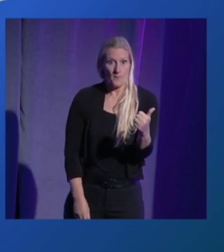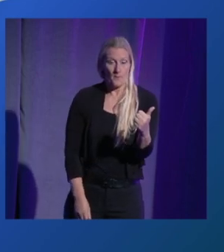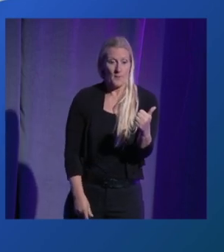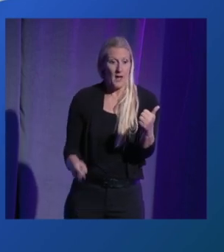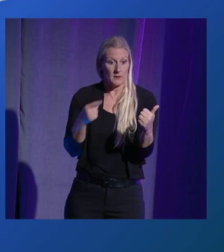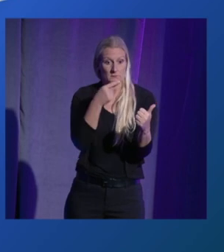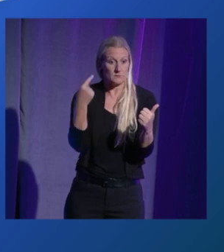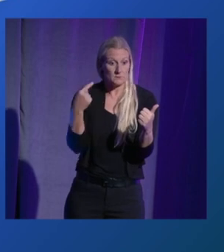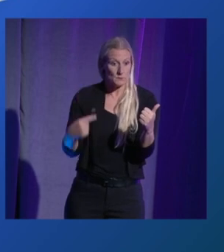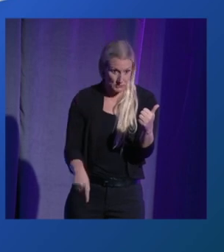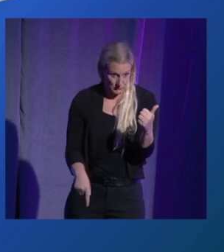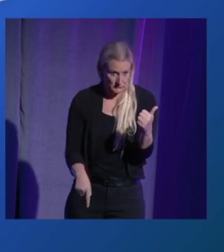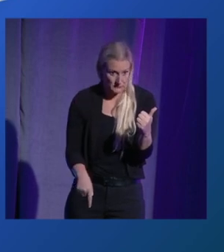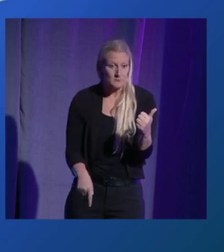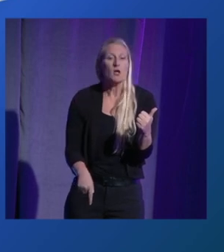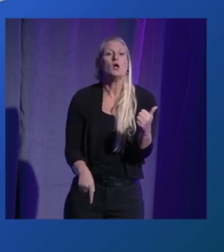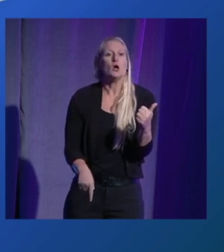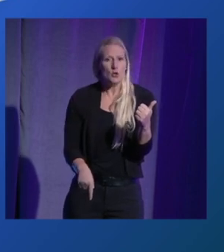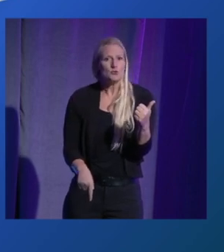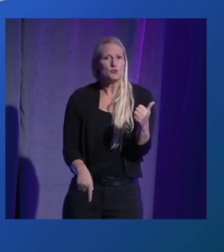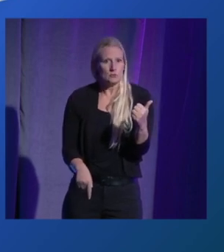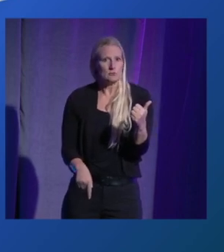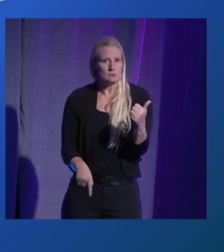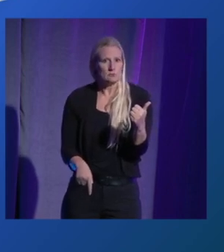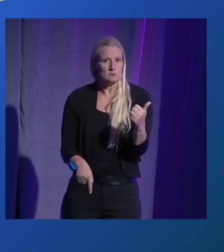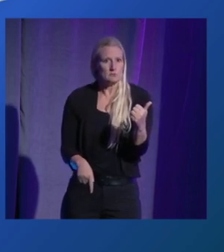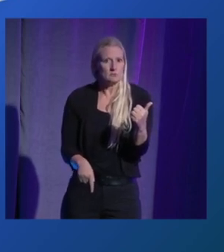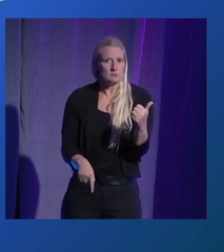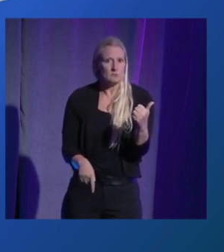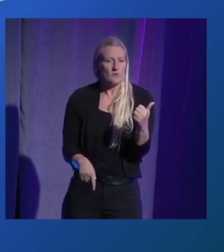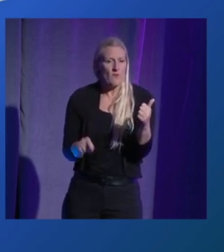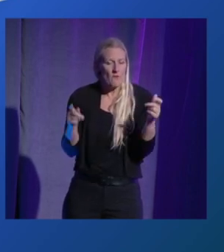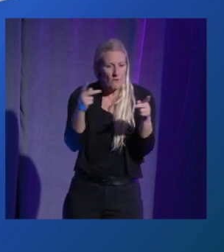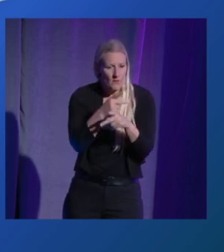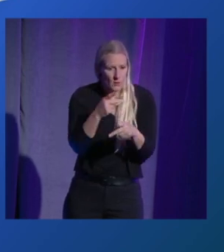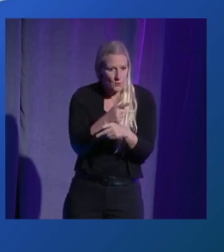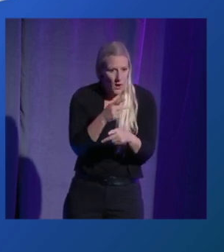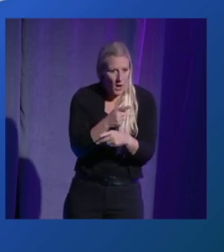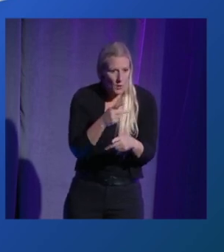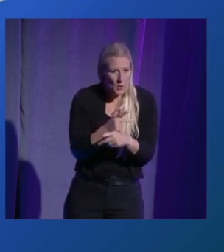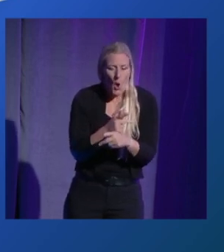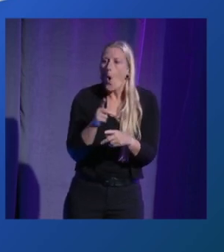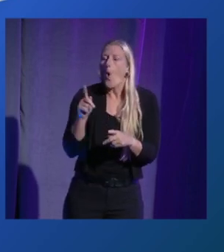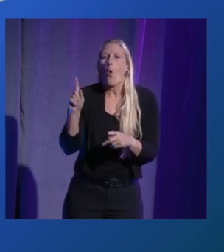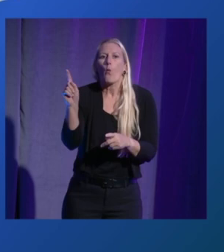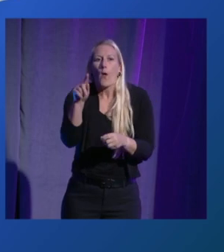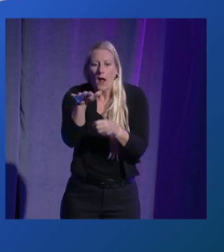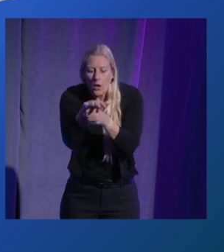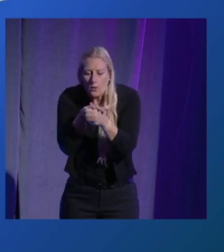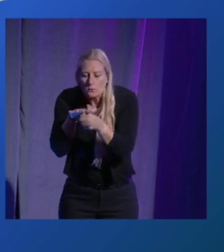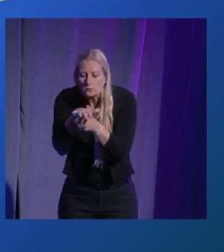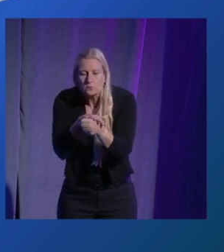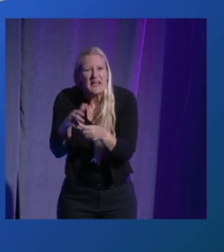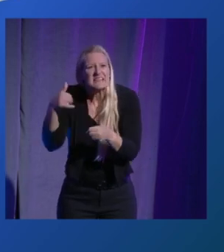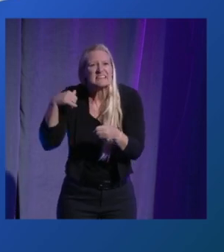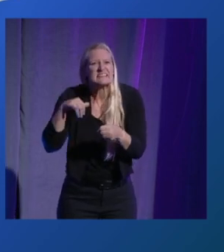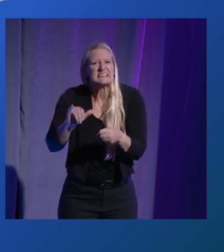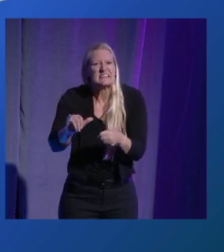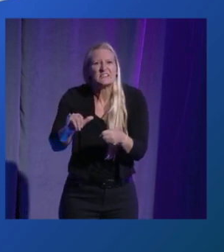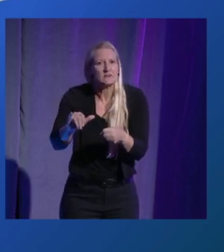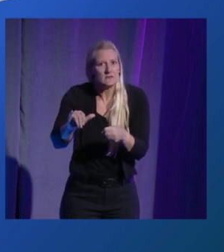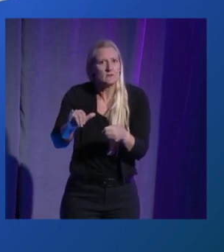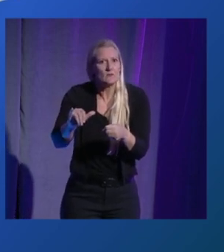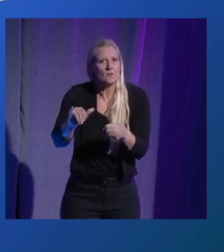locate which of the remaining facilities to drop you know uh to to